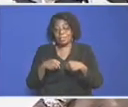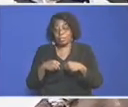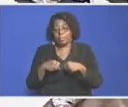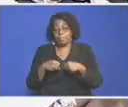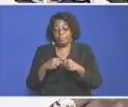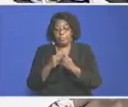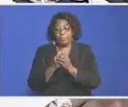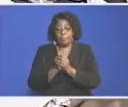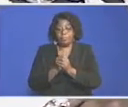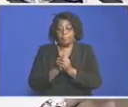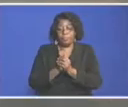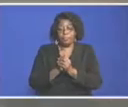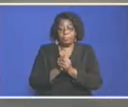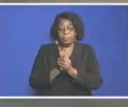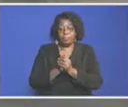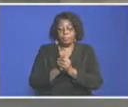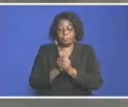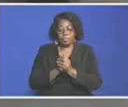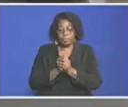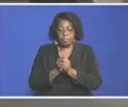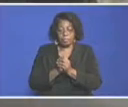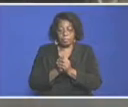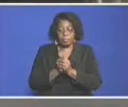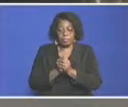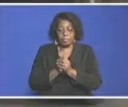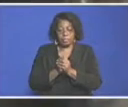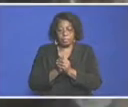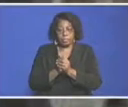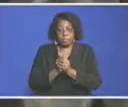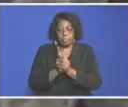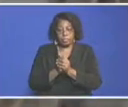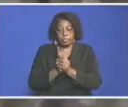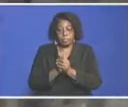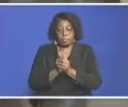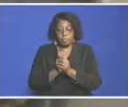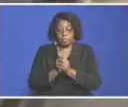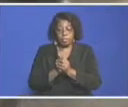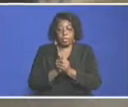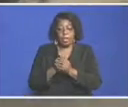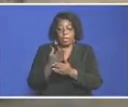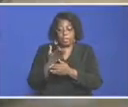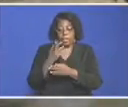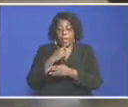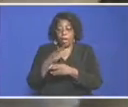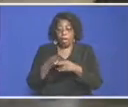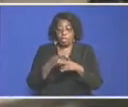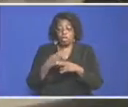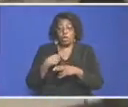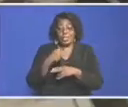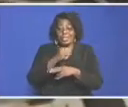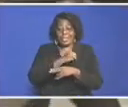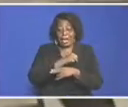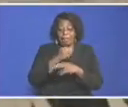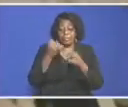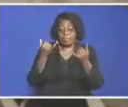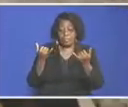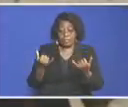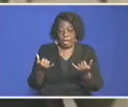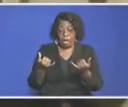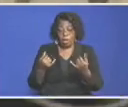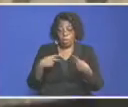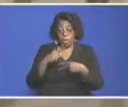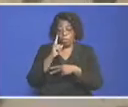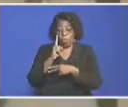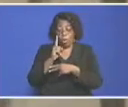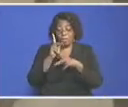that move. I think that's possible because they are so short staff now. You know, now we have one